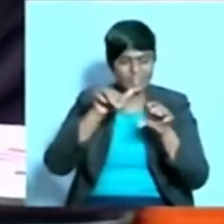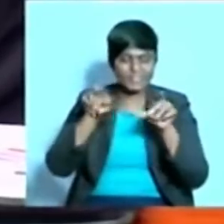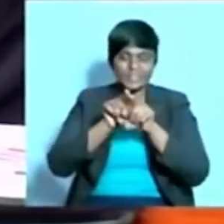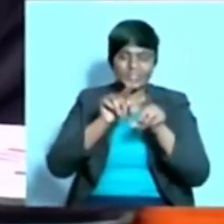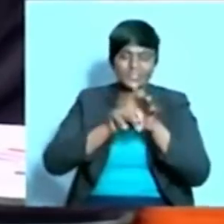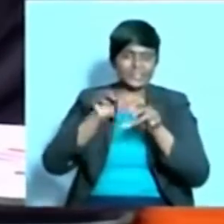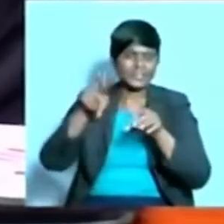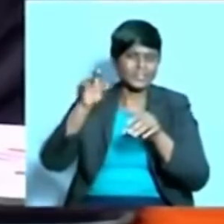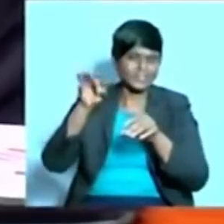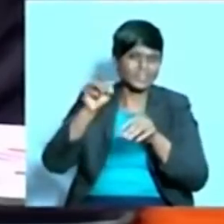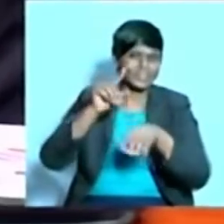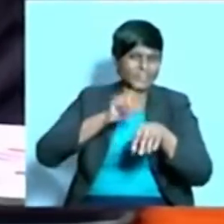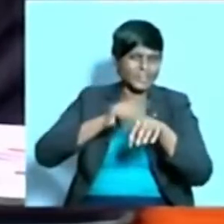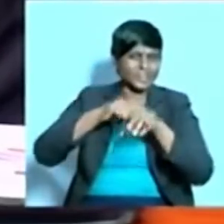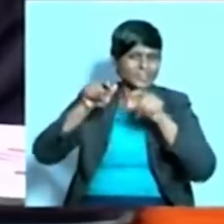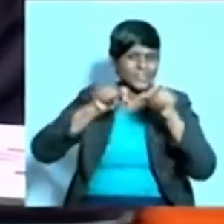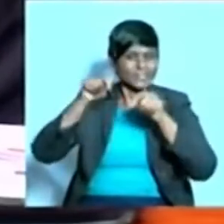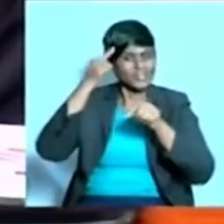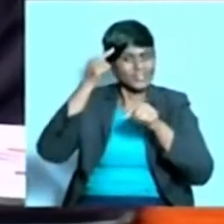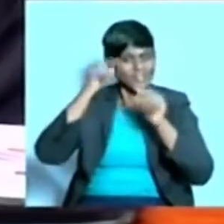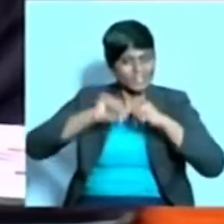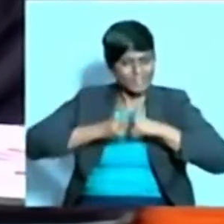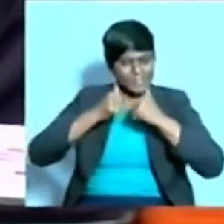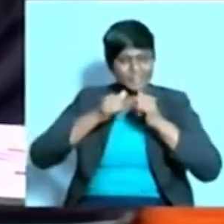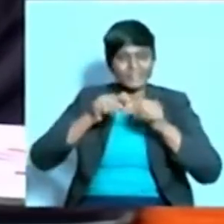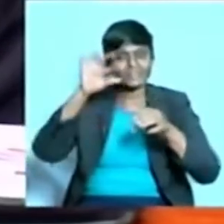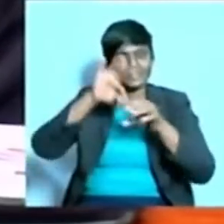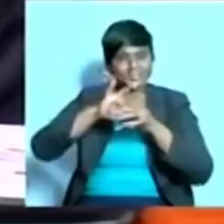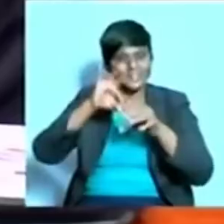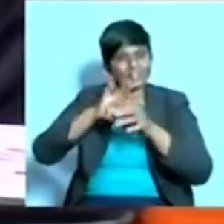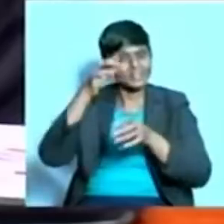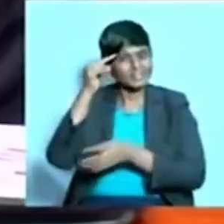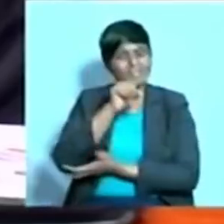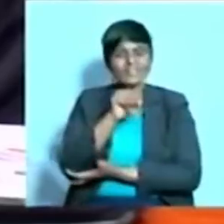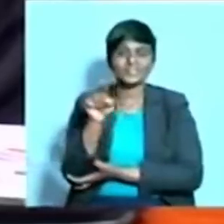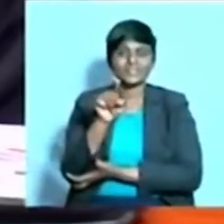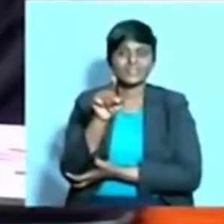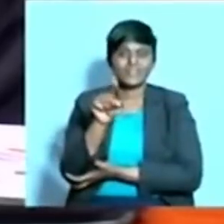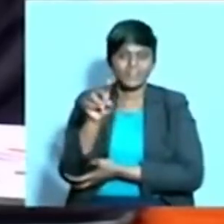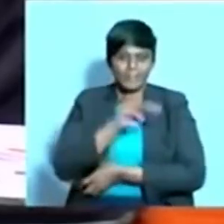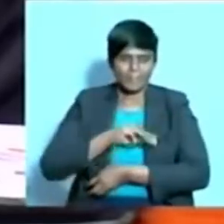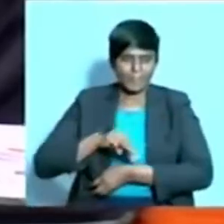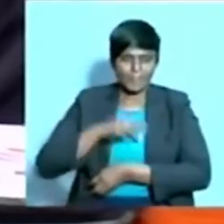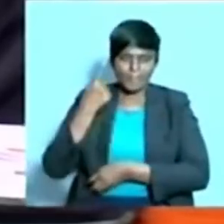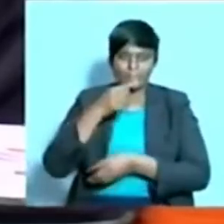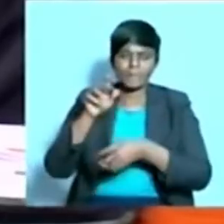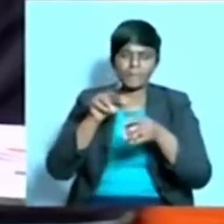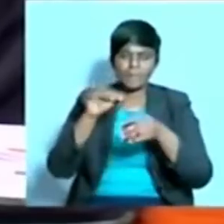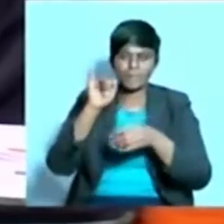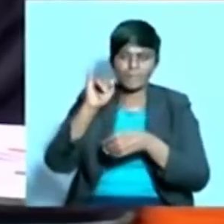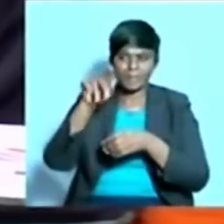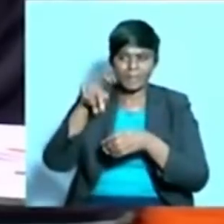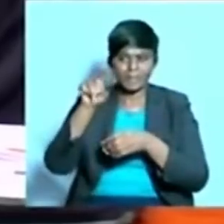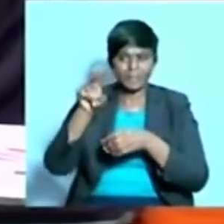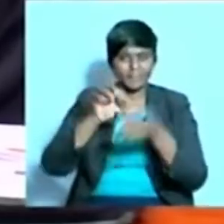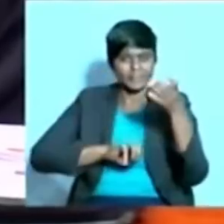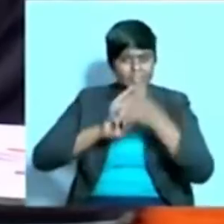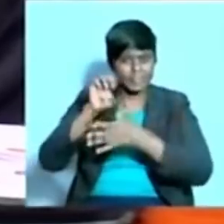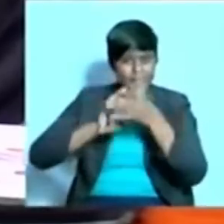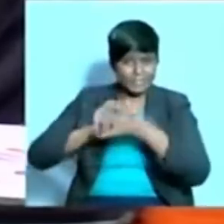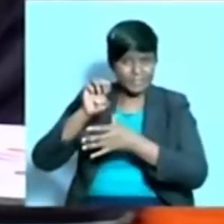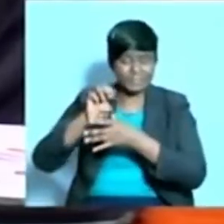party, when we were voting for the members of the IPU